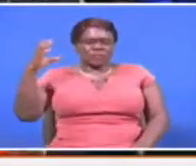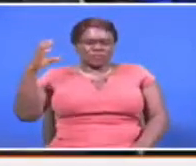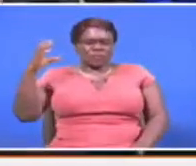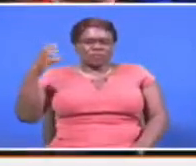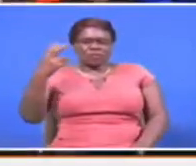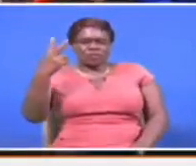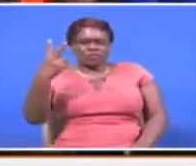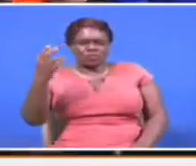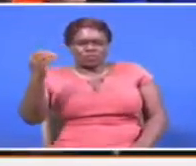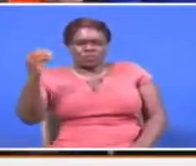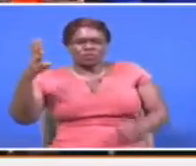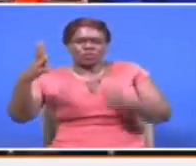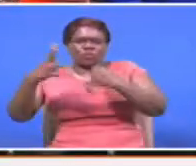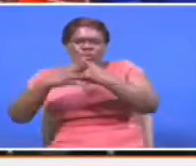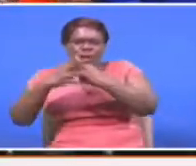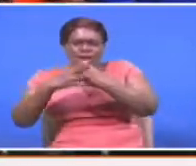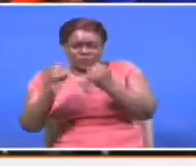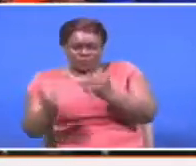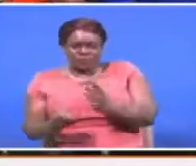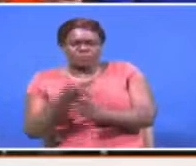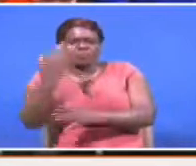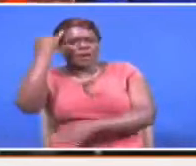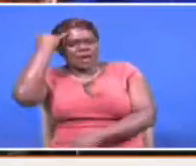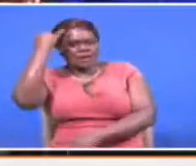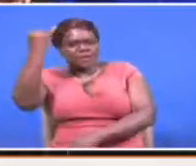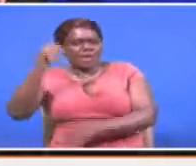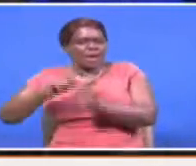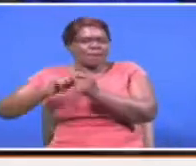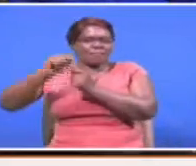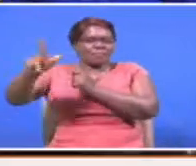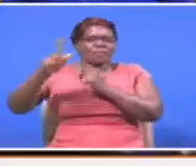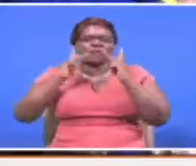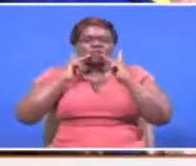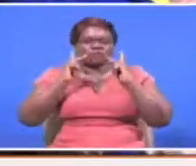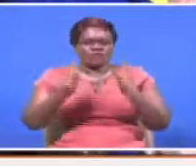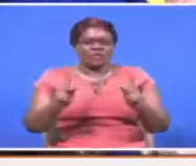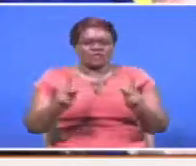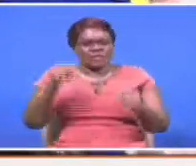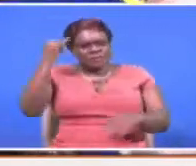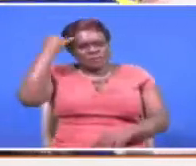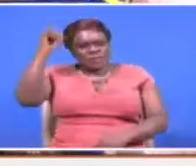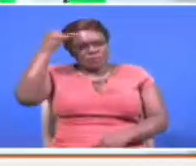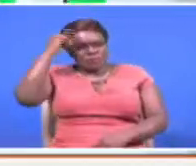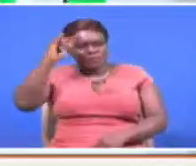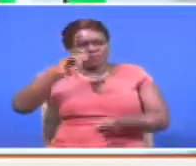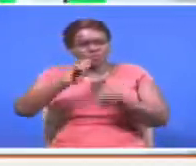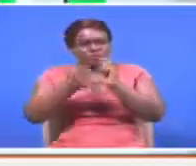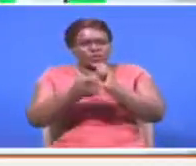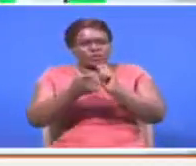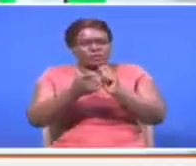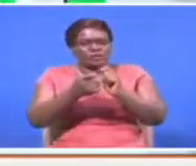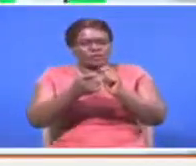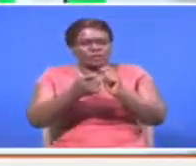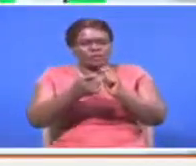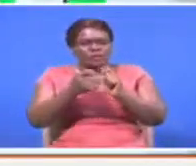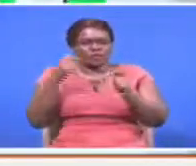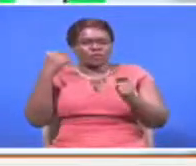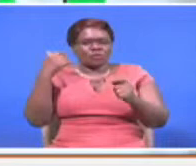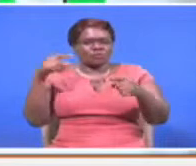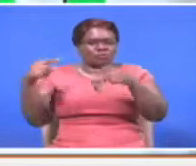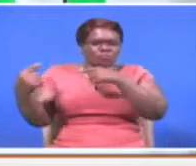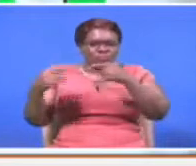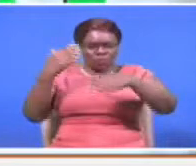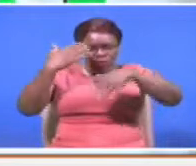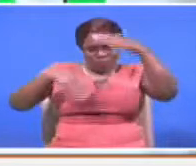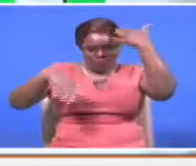Championships of 2009, came up with Arrows for Peace, an initiative seeking to convert the warriors into